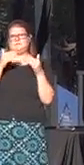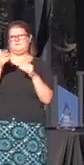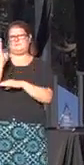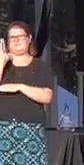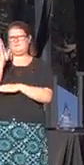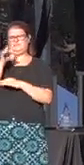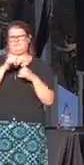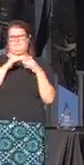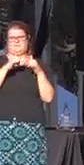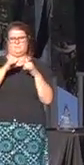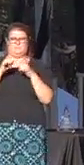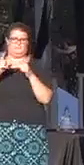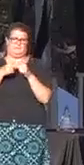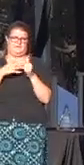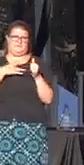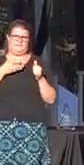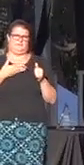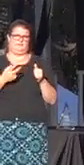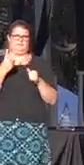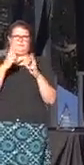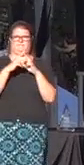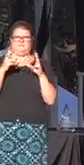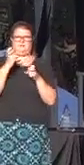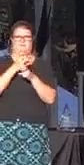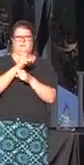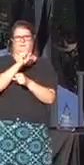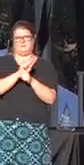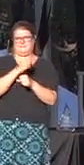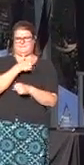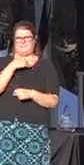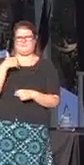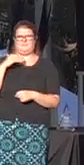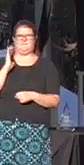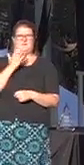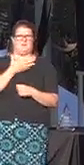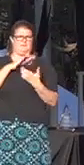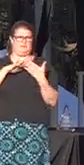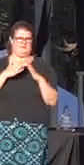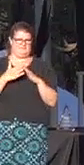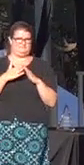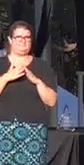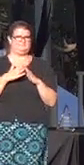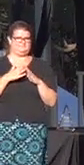of the awards, I'd like to introduce two very hardworking members of our community.